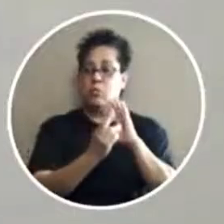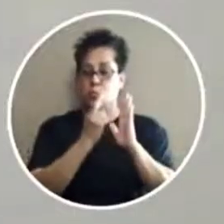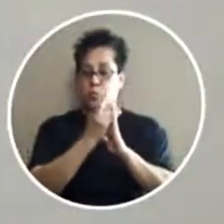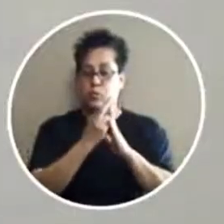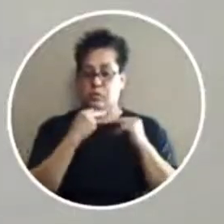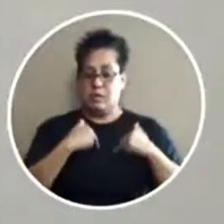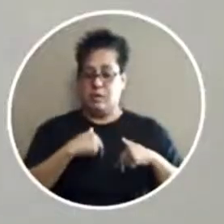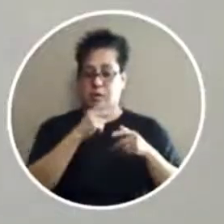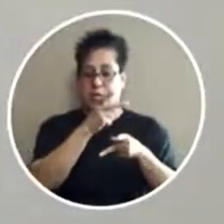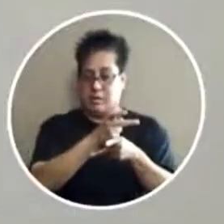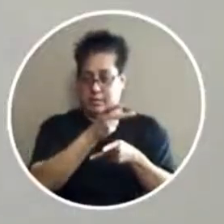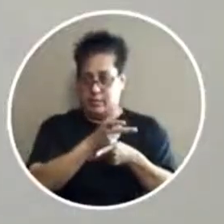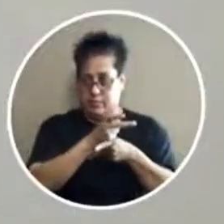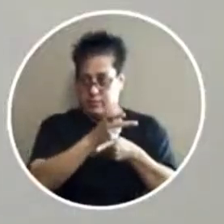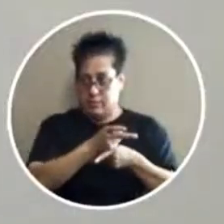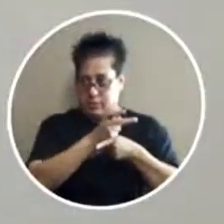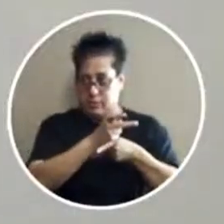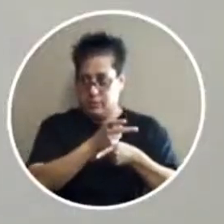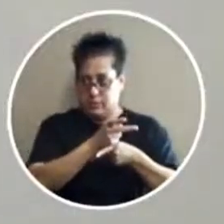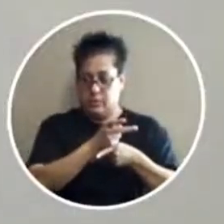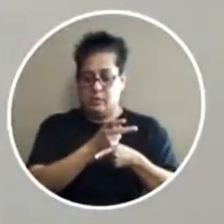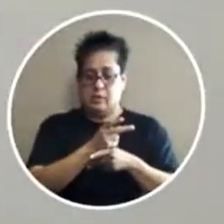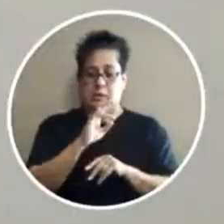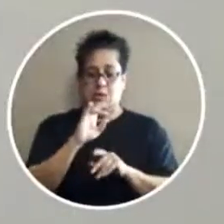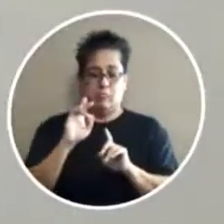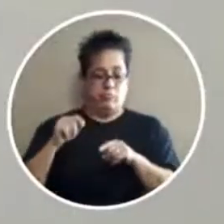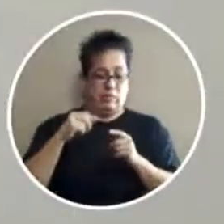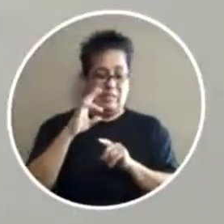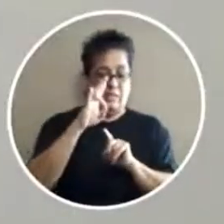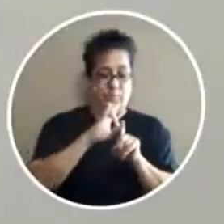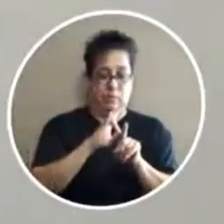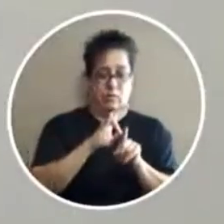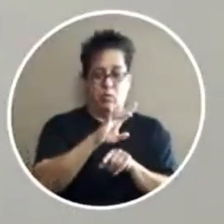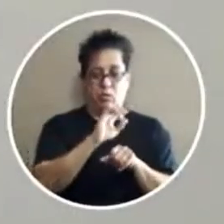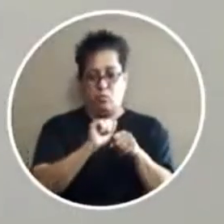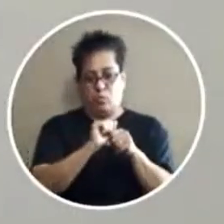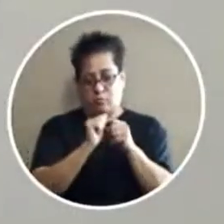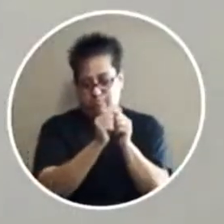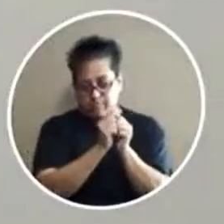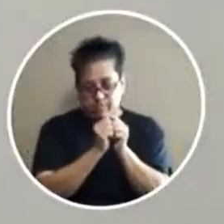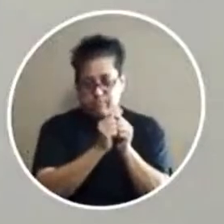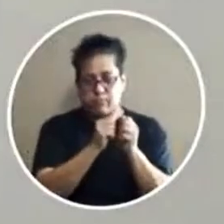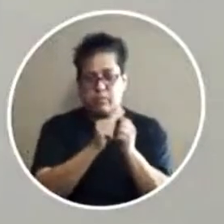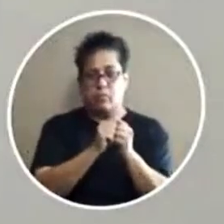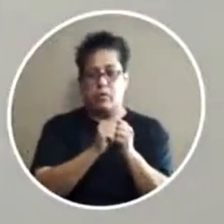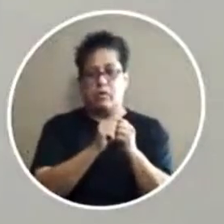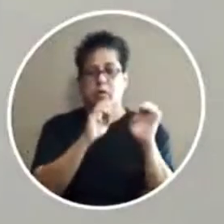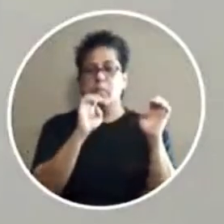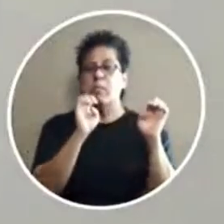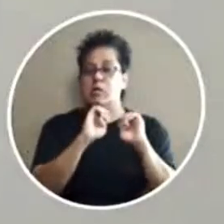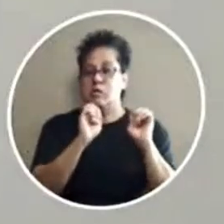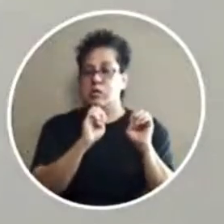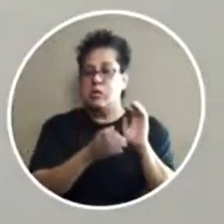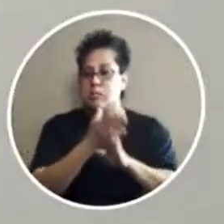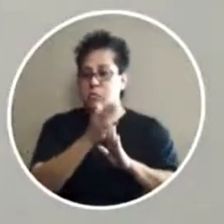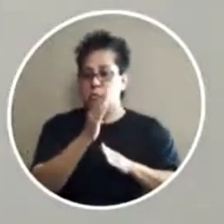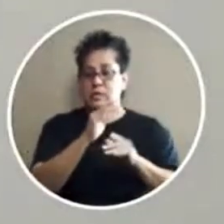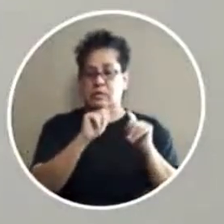healthcare sector. For 7 months, she has worked very closely with the emergency operations team,